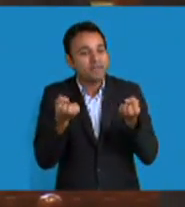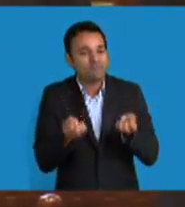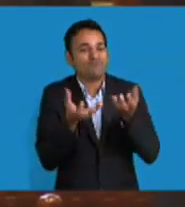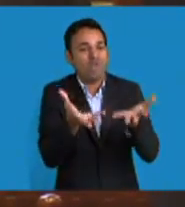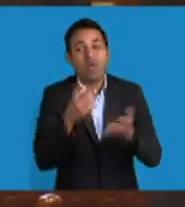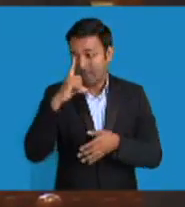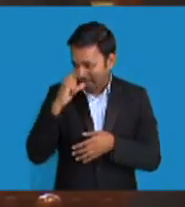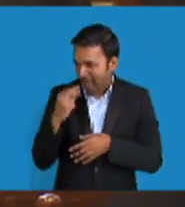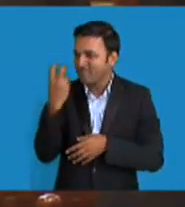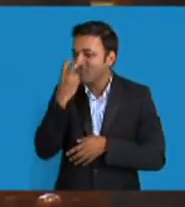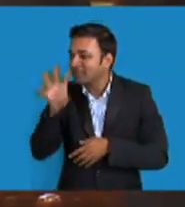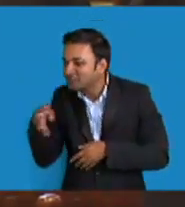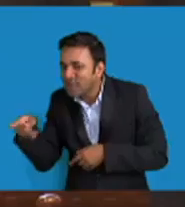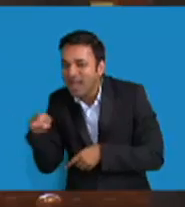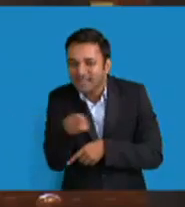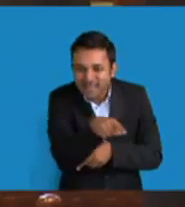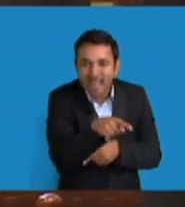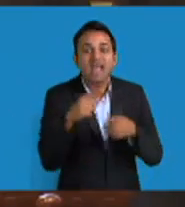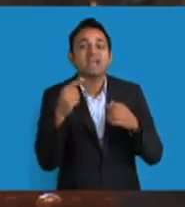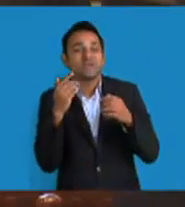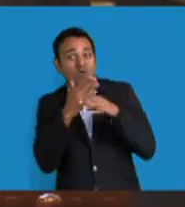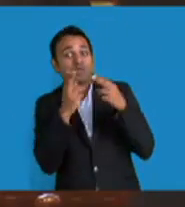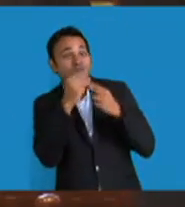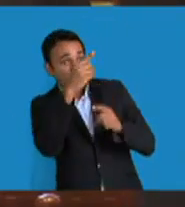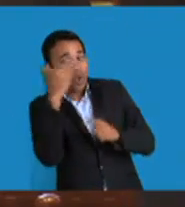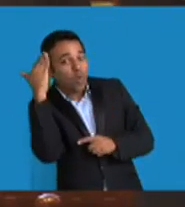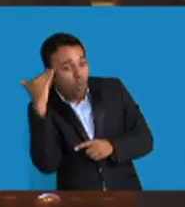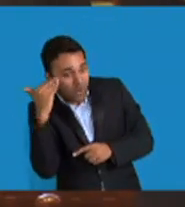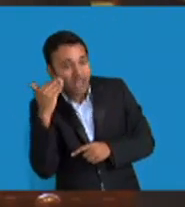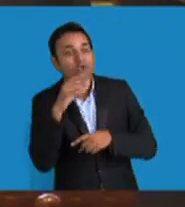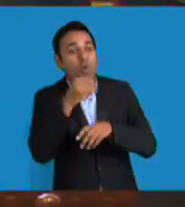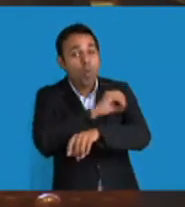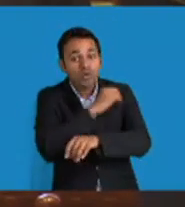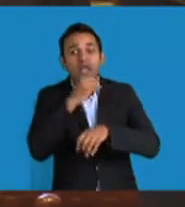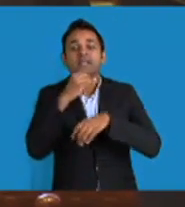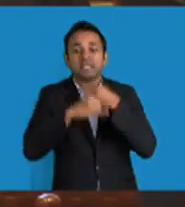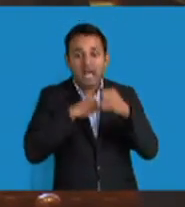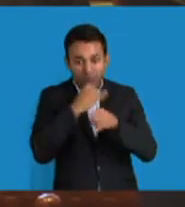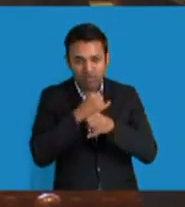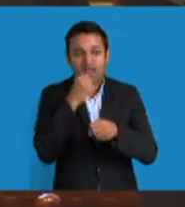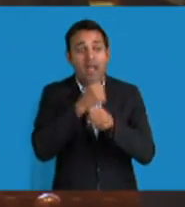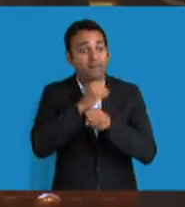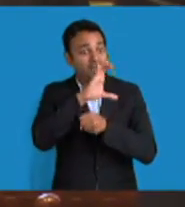Korean Ocean and Fisheries International Corporation handled the